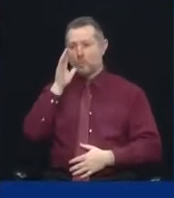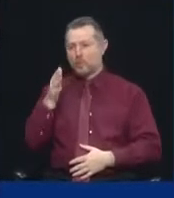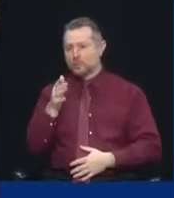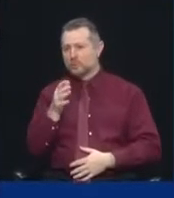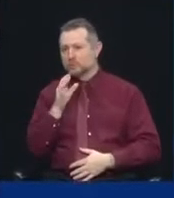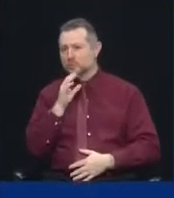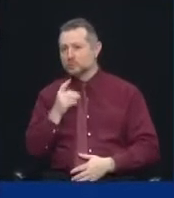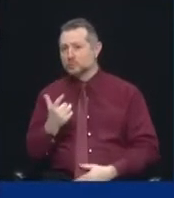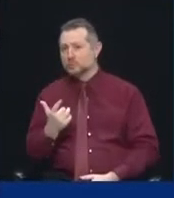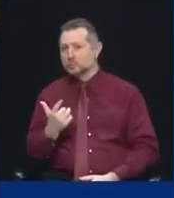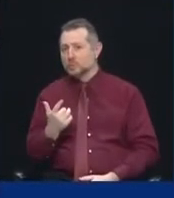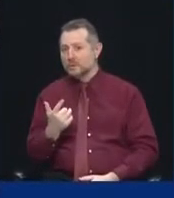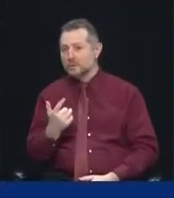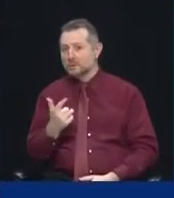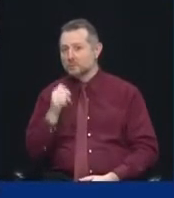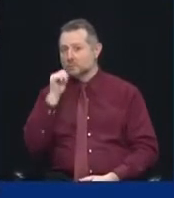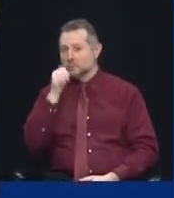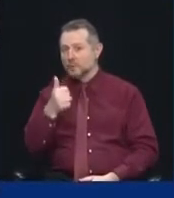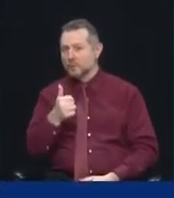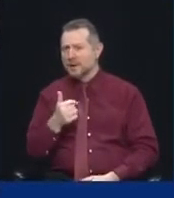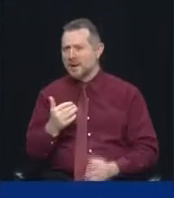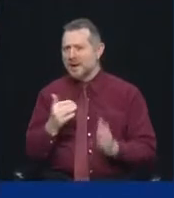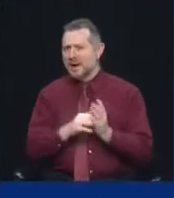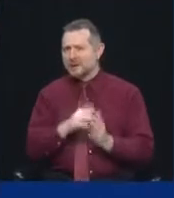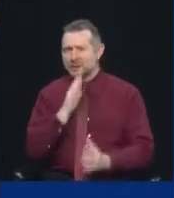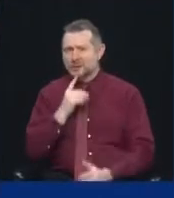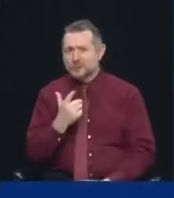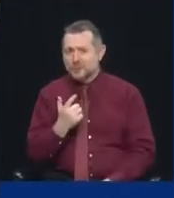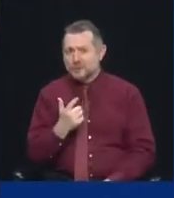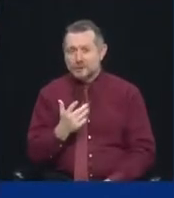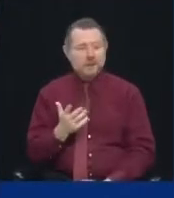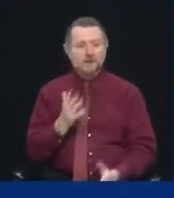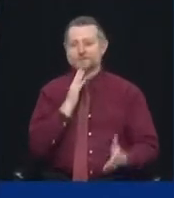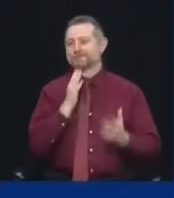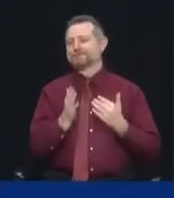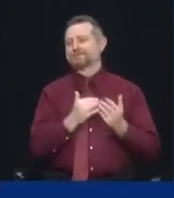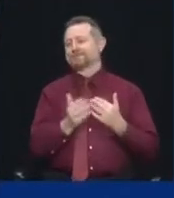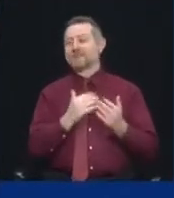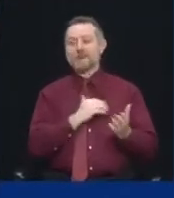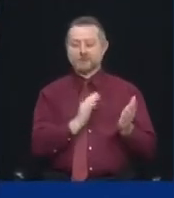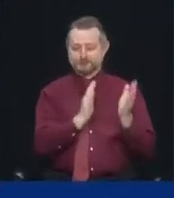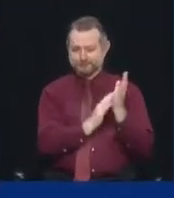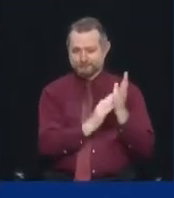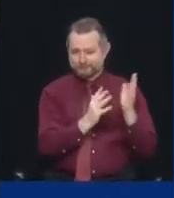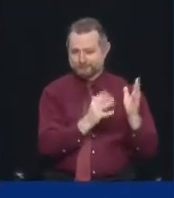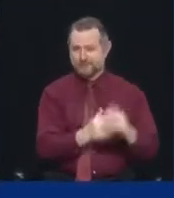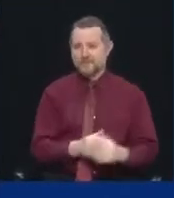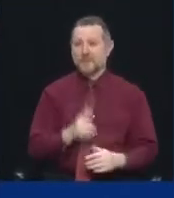again tomorrow. So congratulations to you on 21 plus.